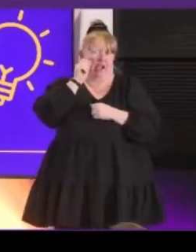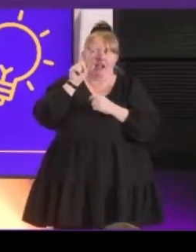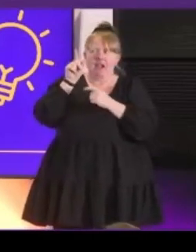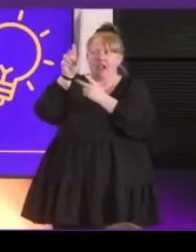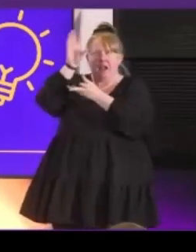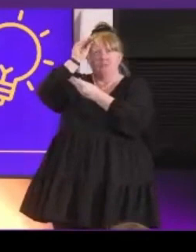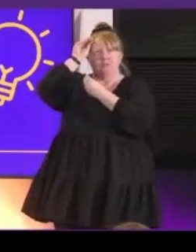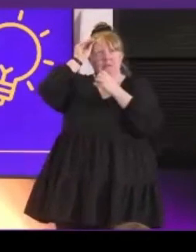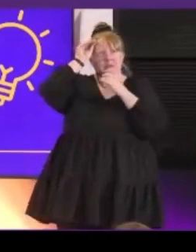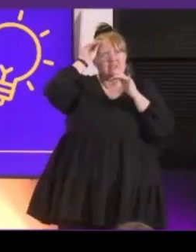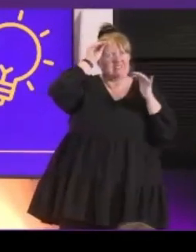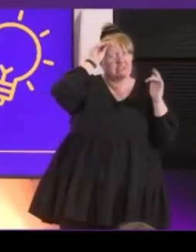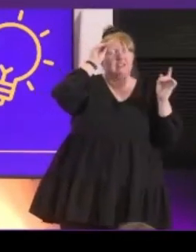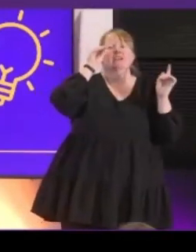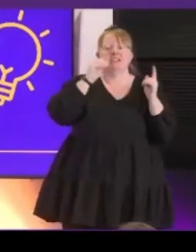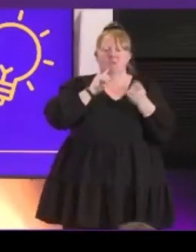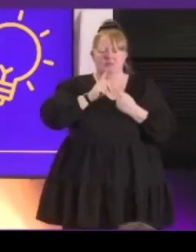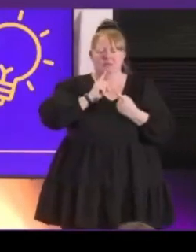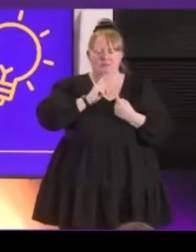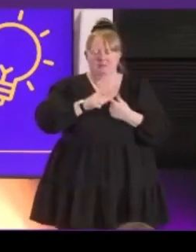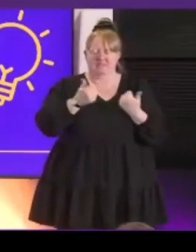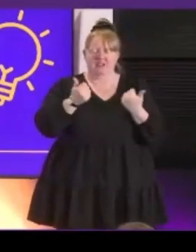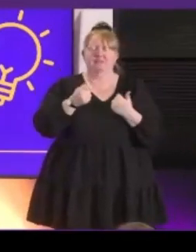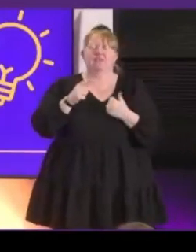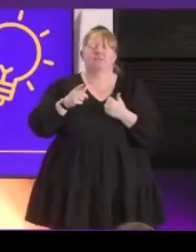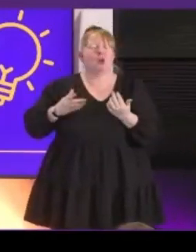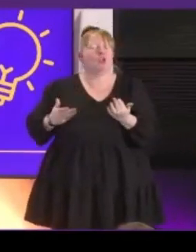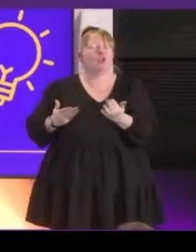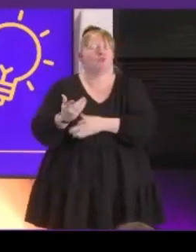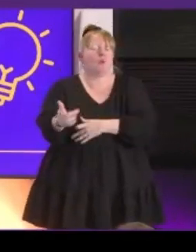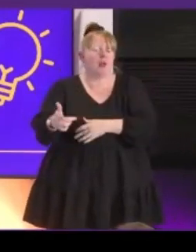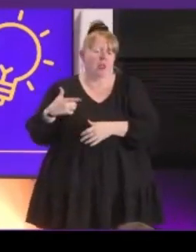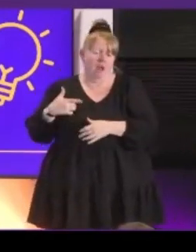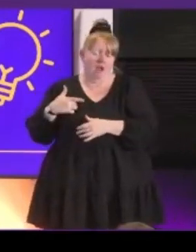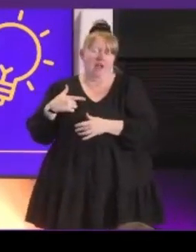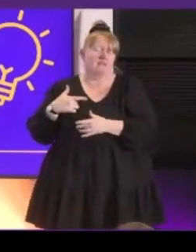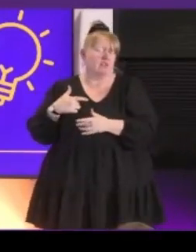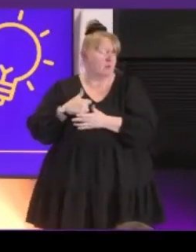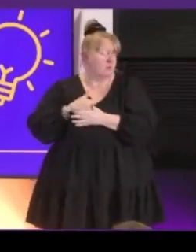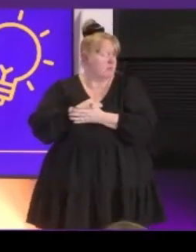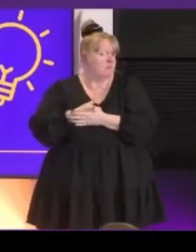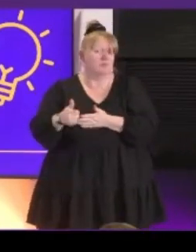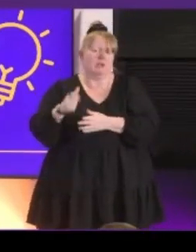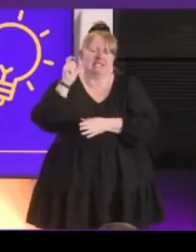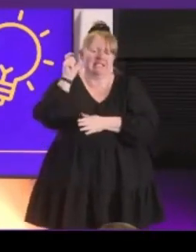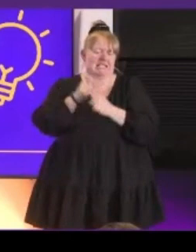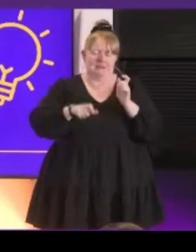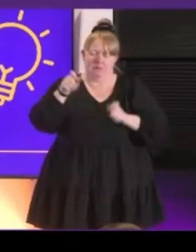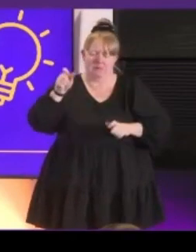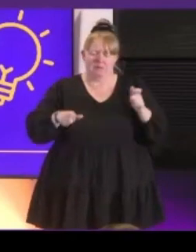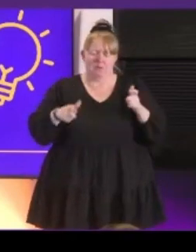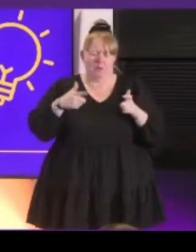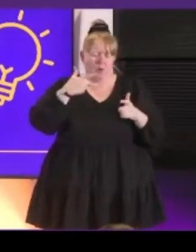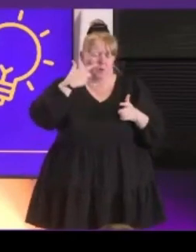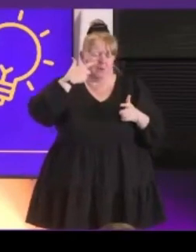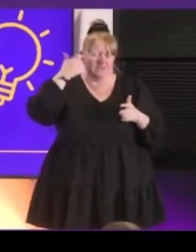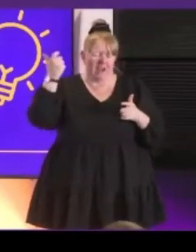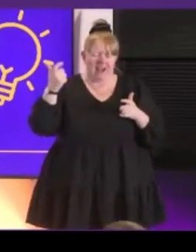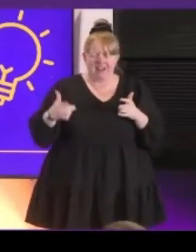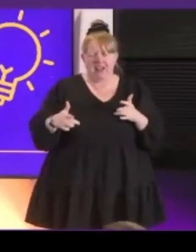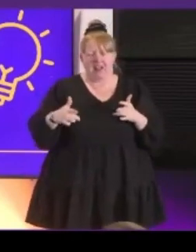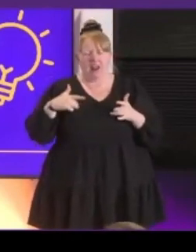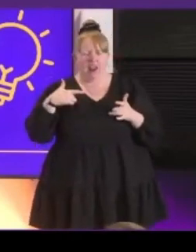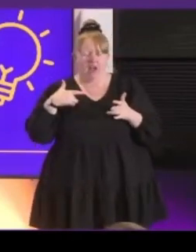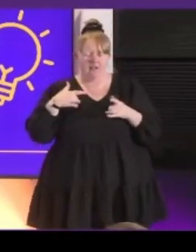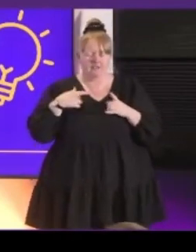How'd you do things? And all the way through life, that's what I think we do as disabled people. We find life hacks. We find